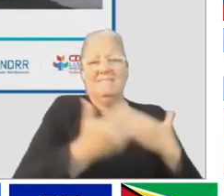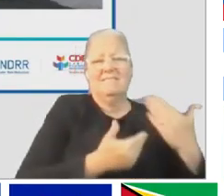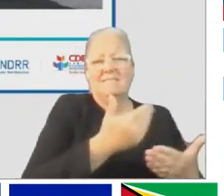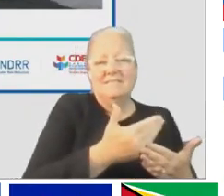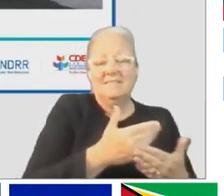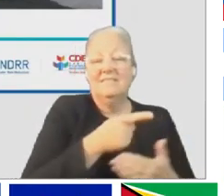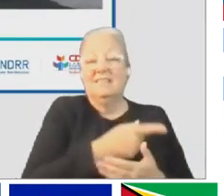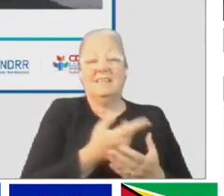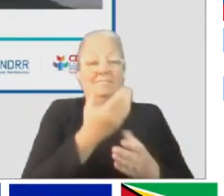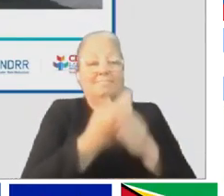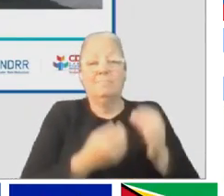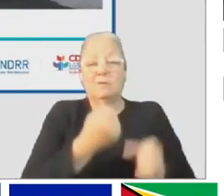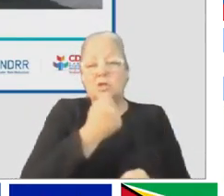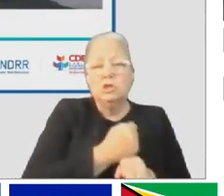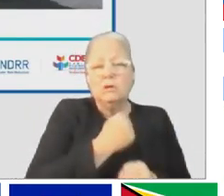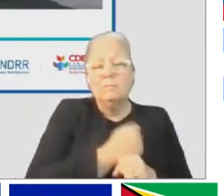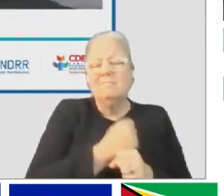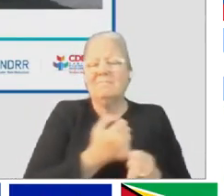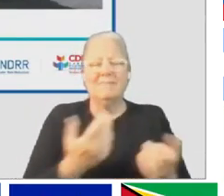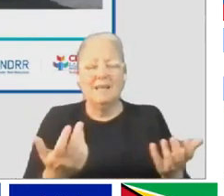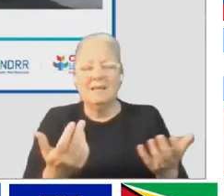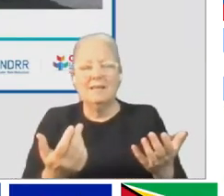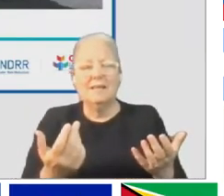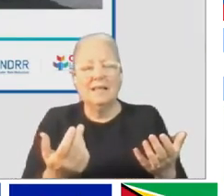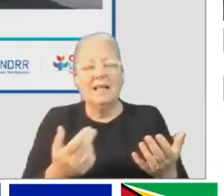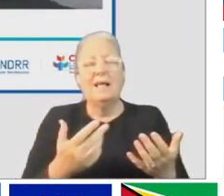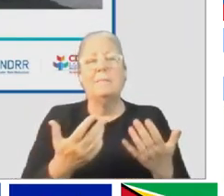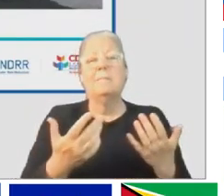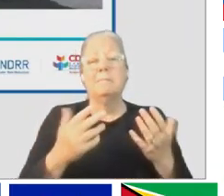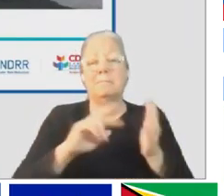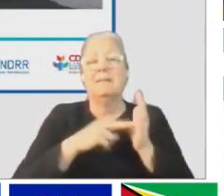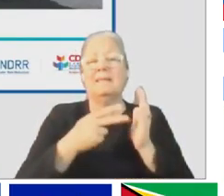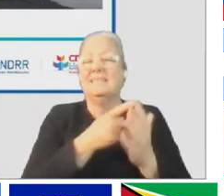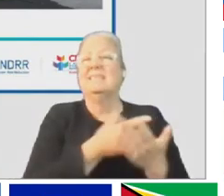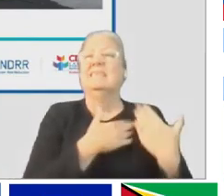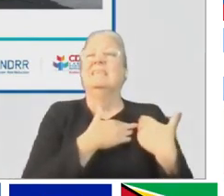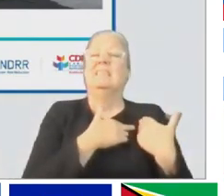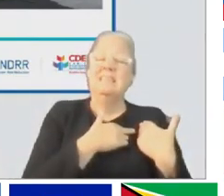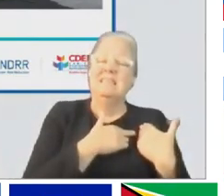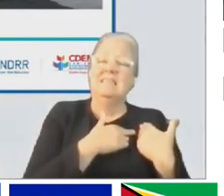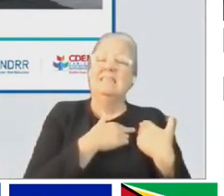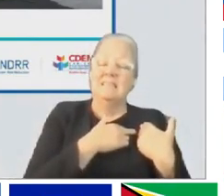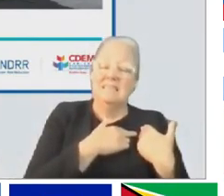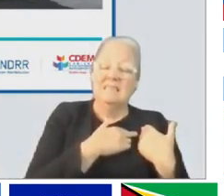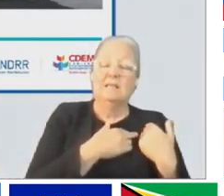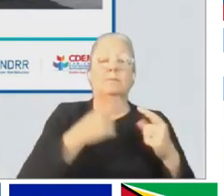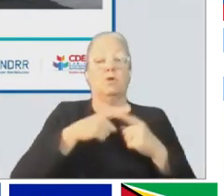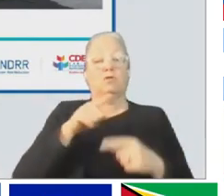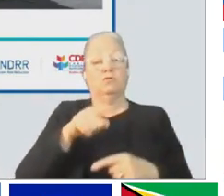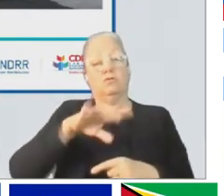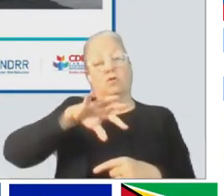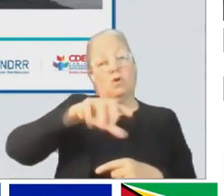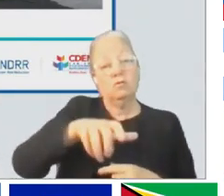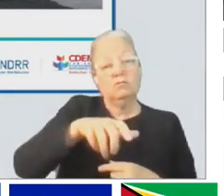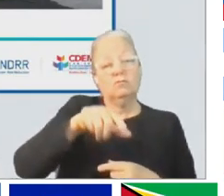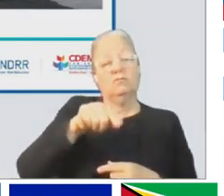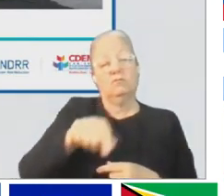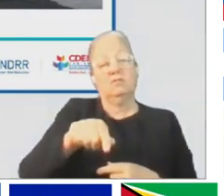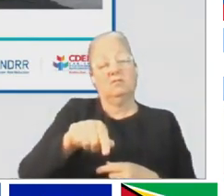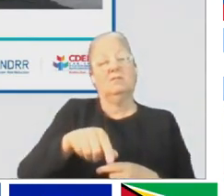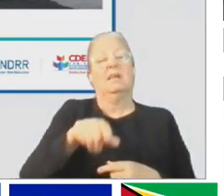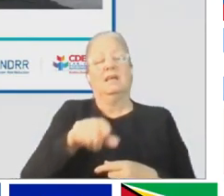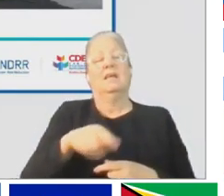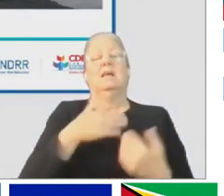And now it places another strain on the country and economy. We saw the economy declining by 3.5%